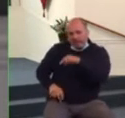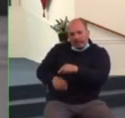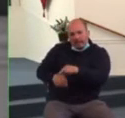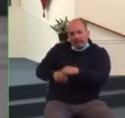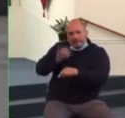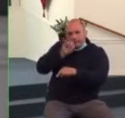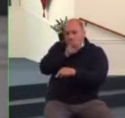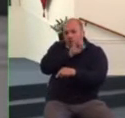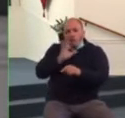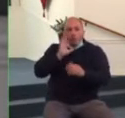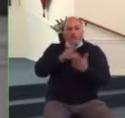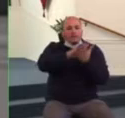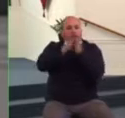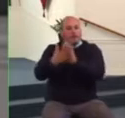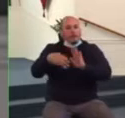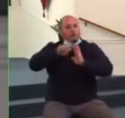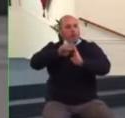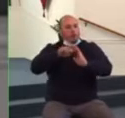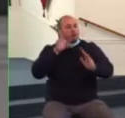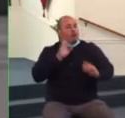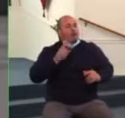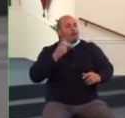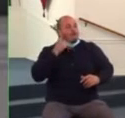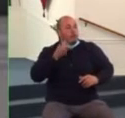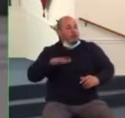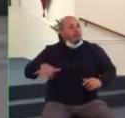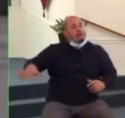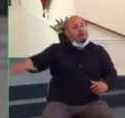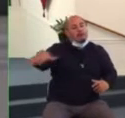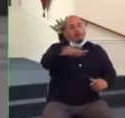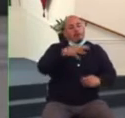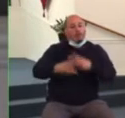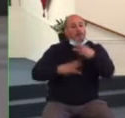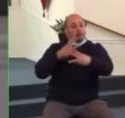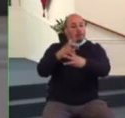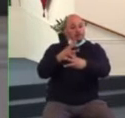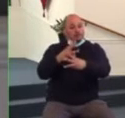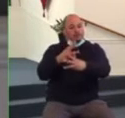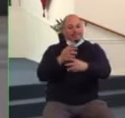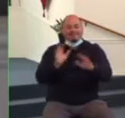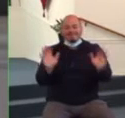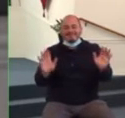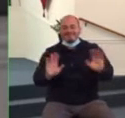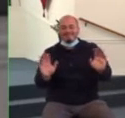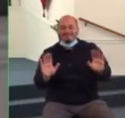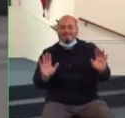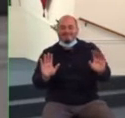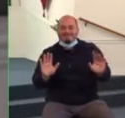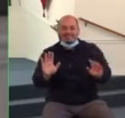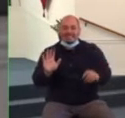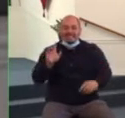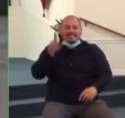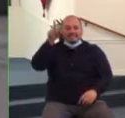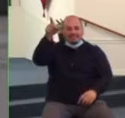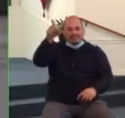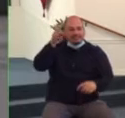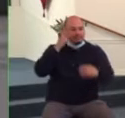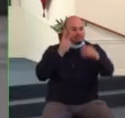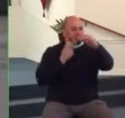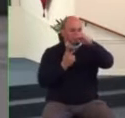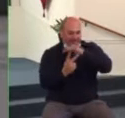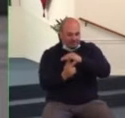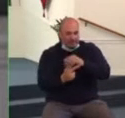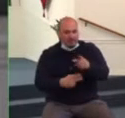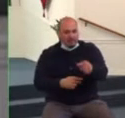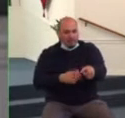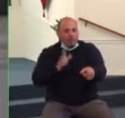Jesus prophesies that he, God's Messiah, will suffer and die. He's